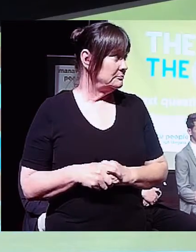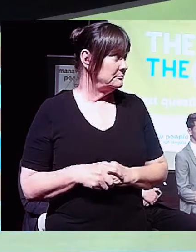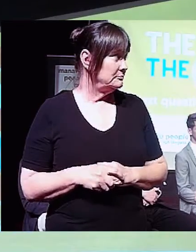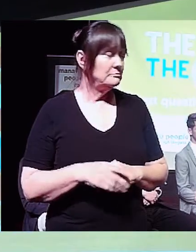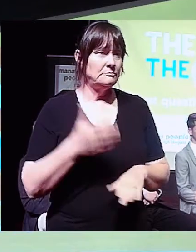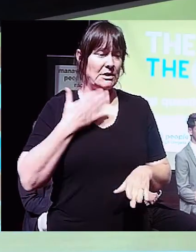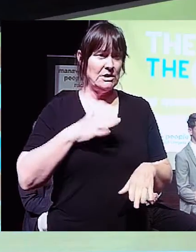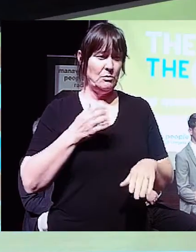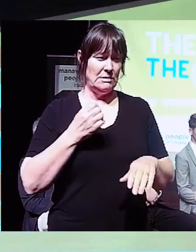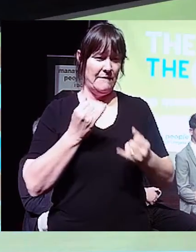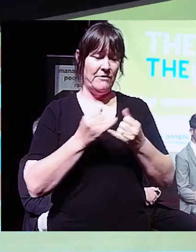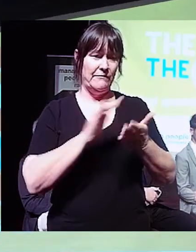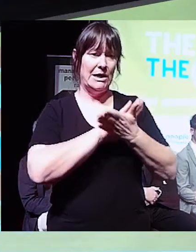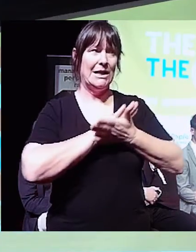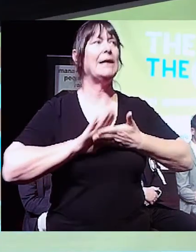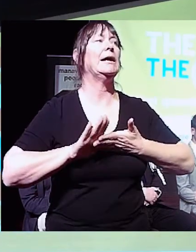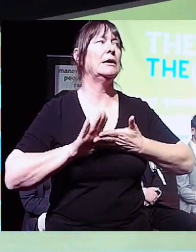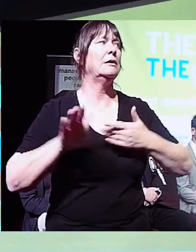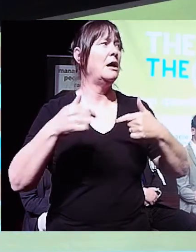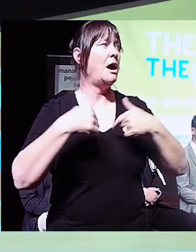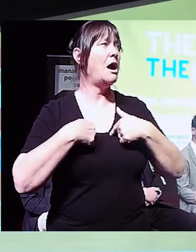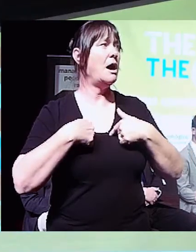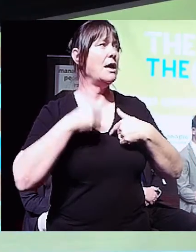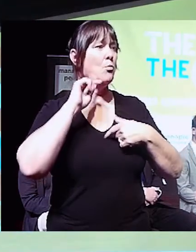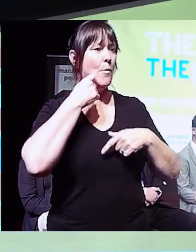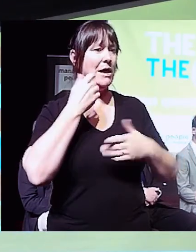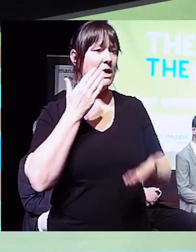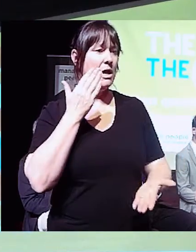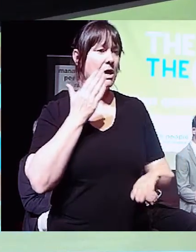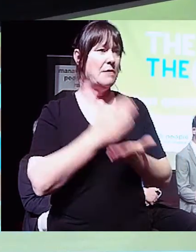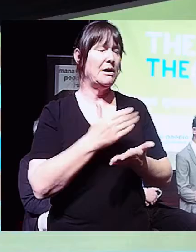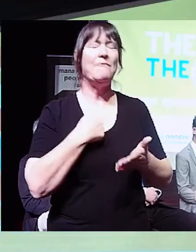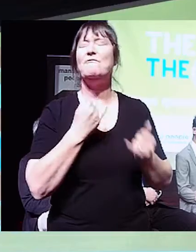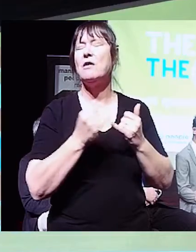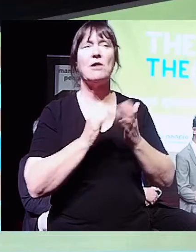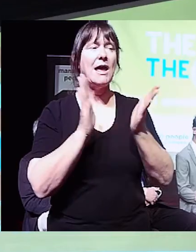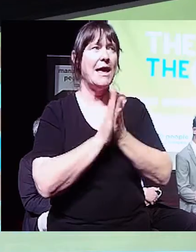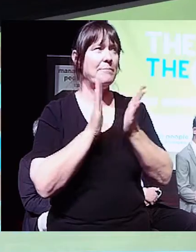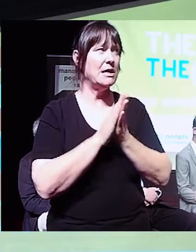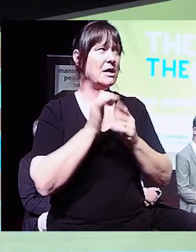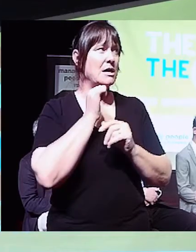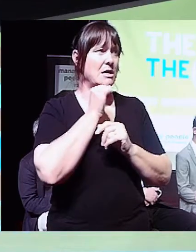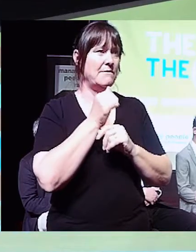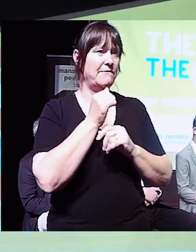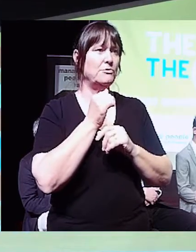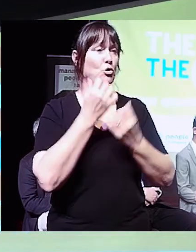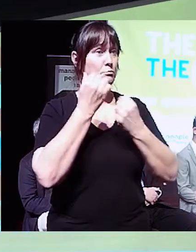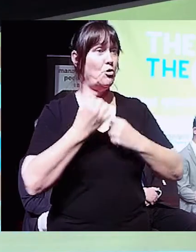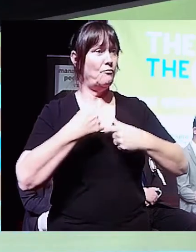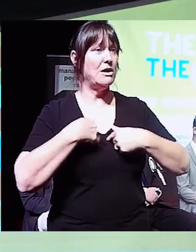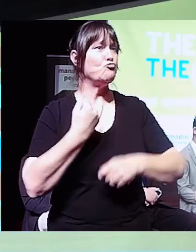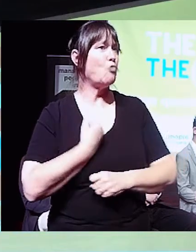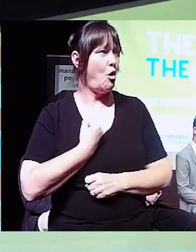I just want to make it really clear that I couldn't be happier if I could be proved wrong that